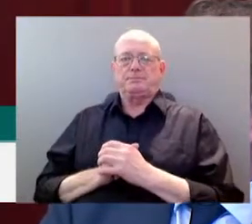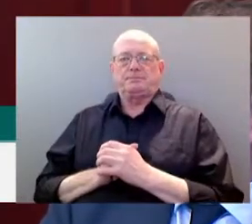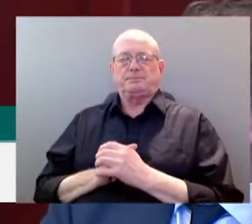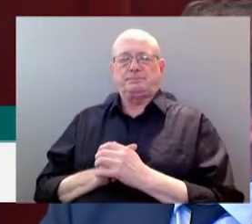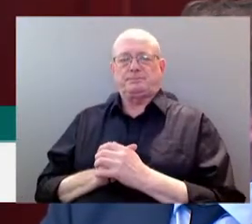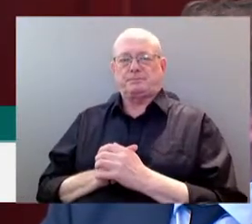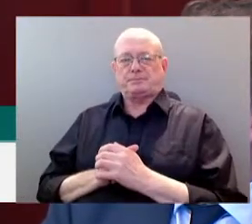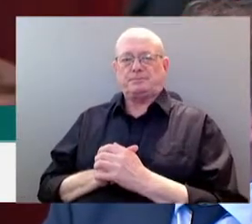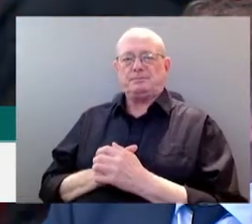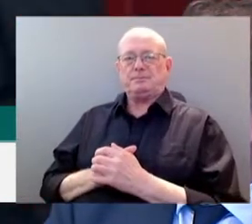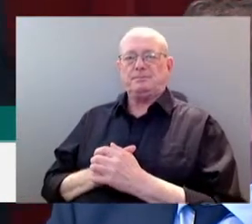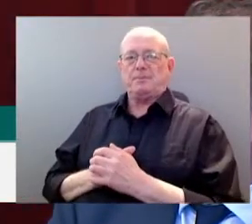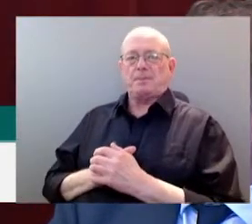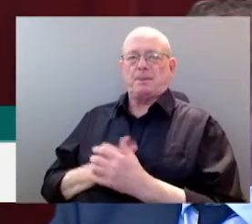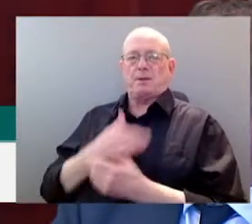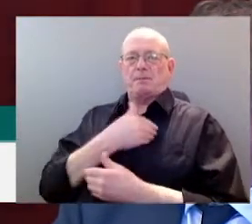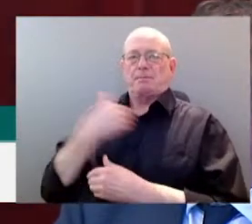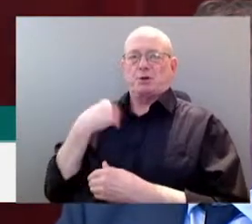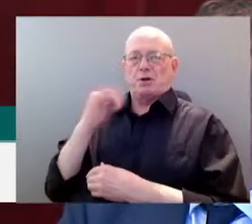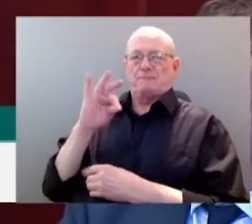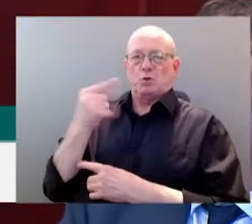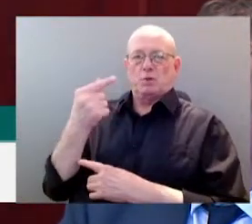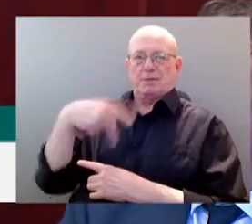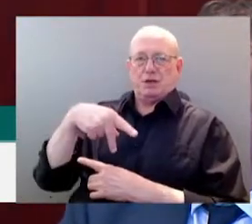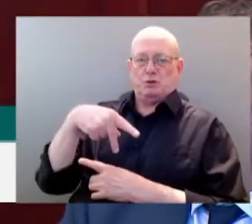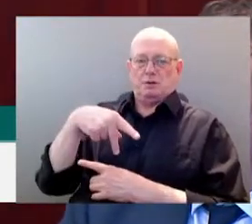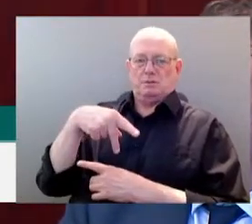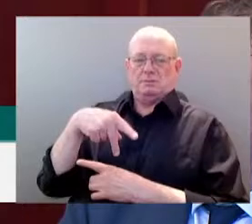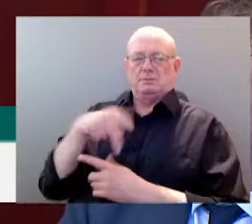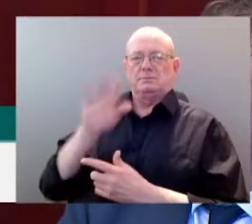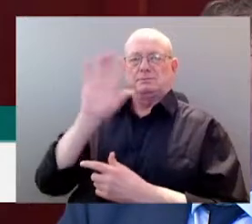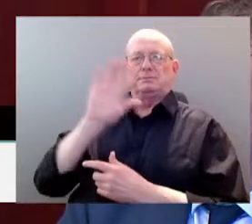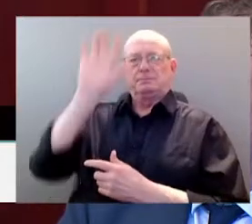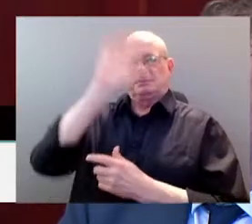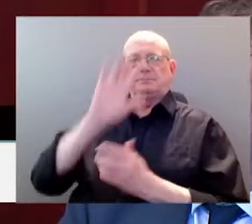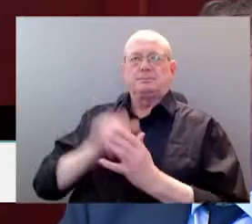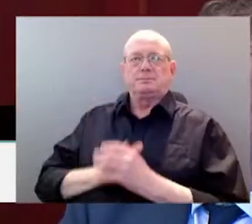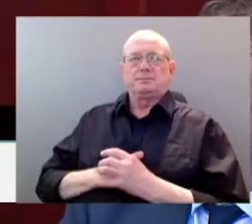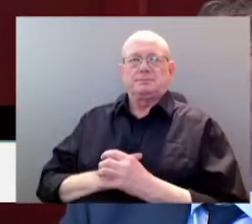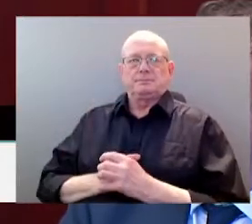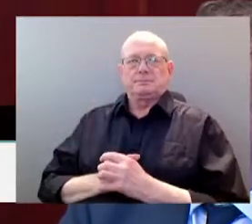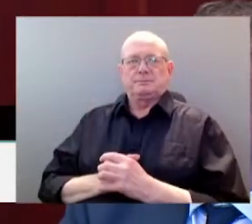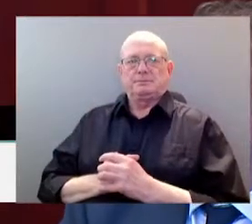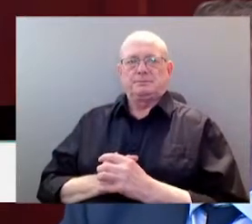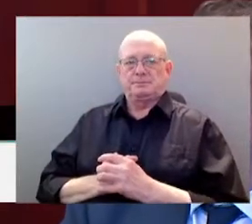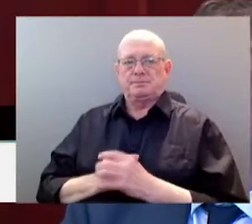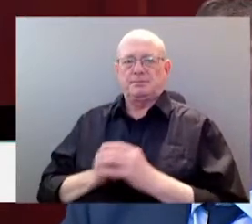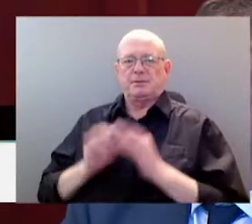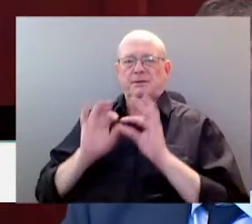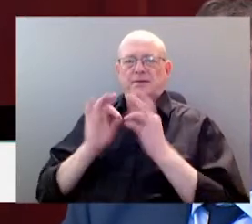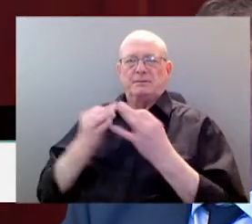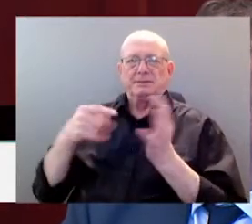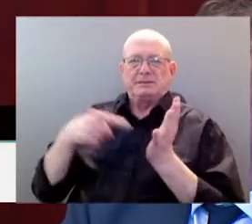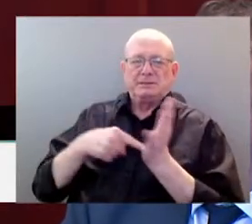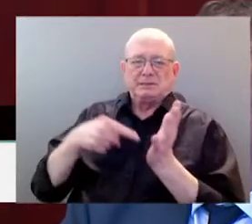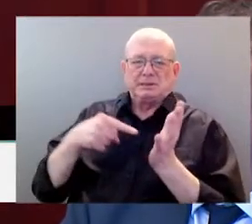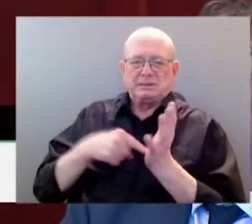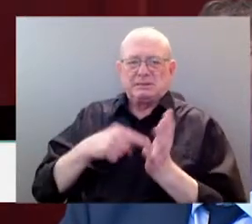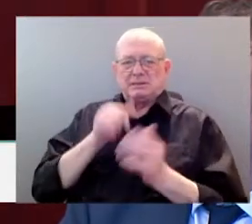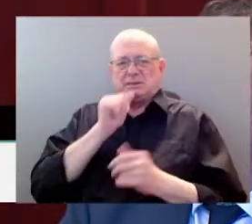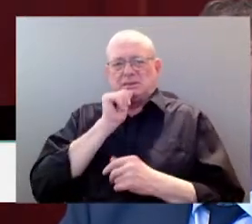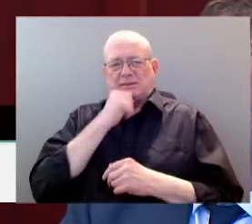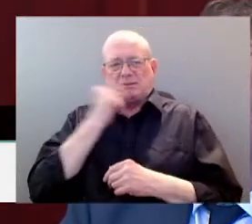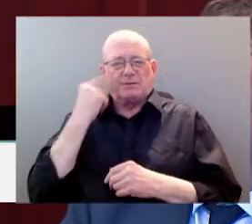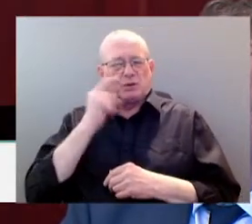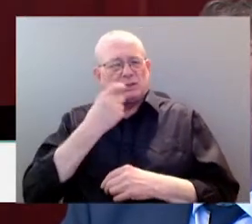devastating reality that too many Canadians face families are hurting and their loved ones fall into the Trap that only leads down a path